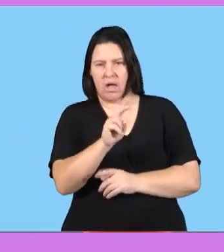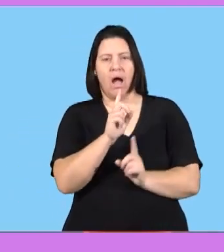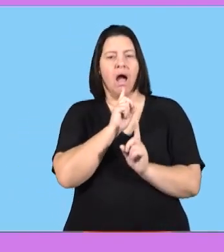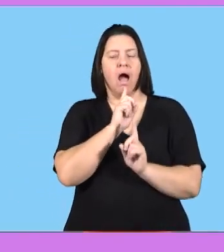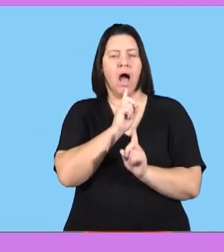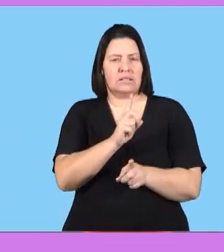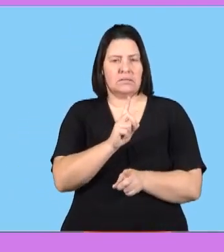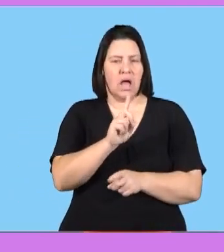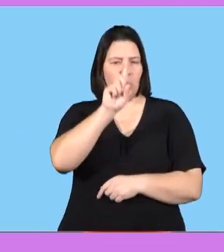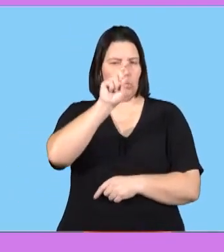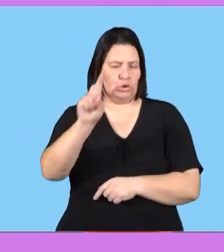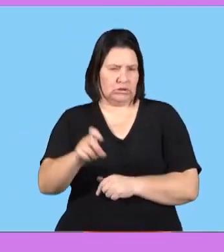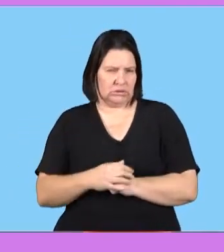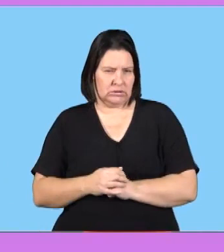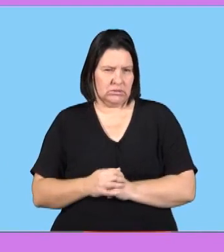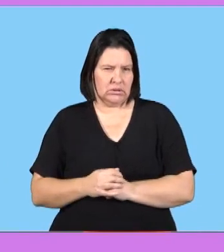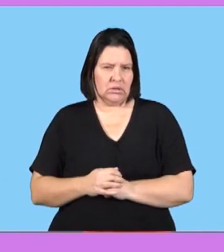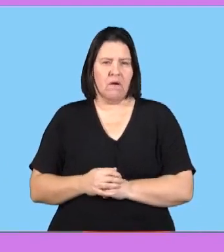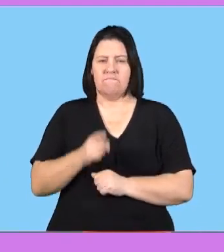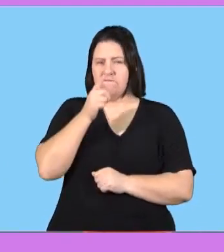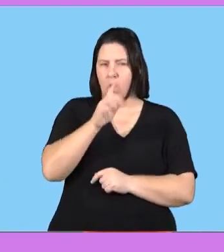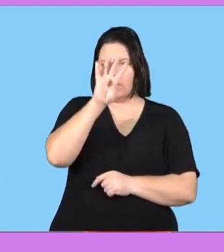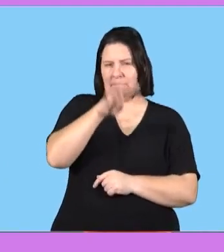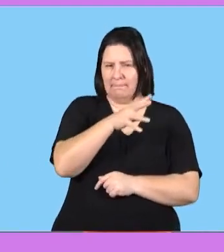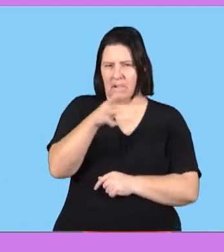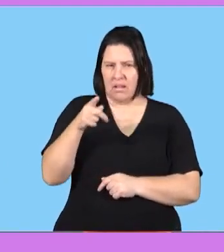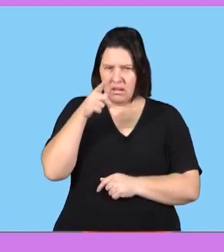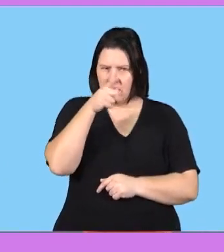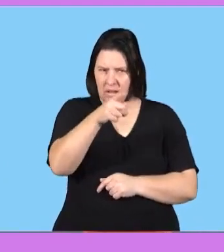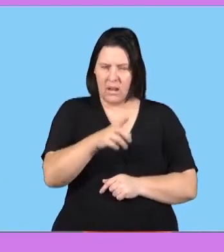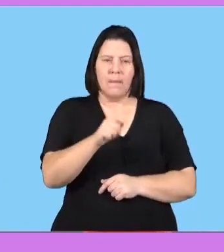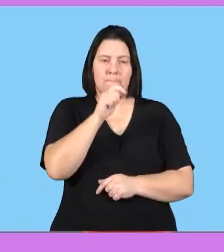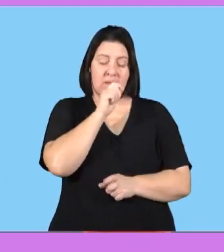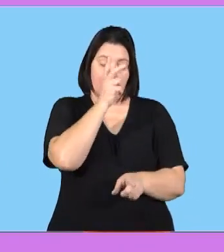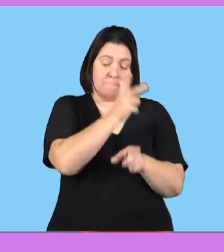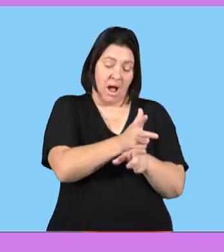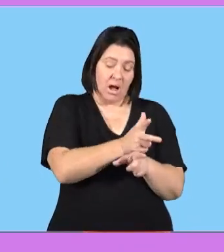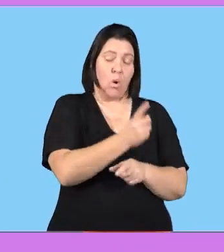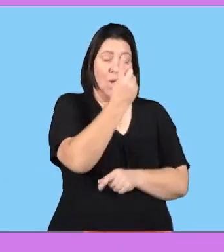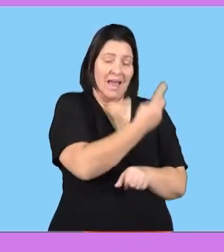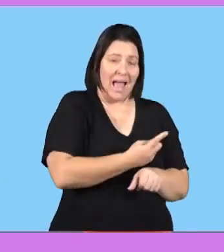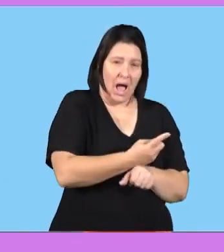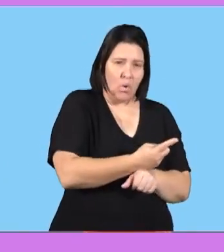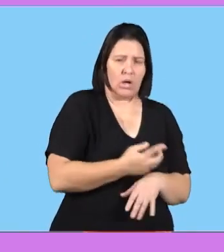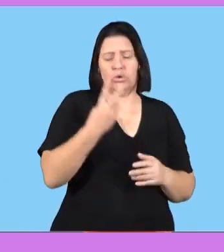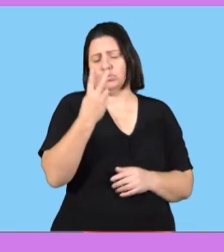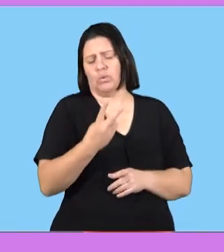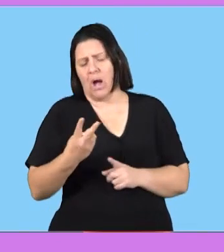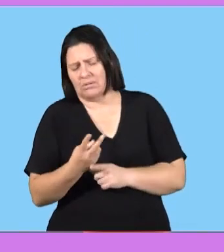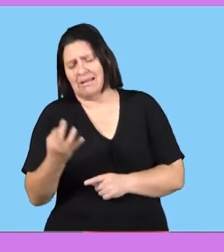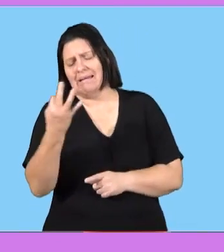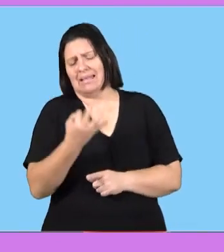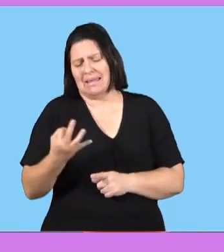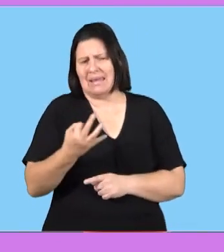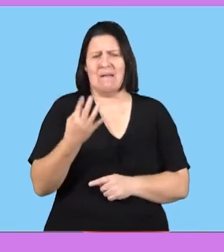the following questions. So according to this table, it means that when you park for 1 hour, 2 hours, 3